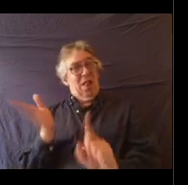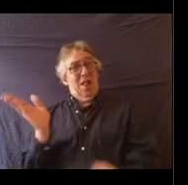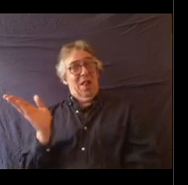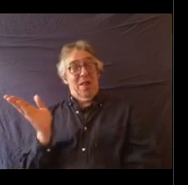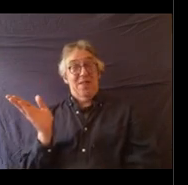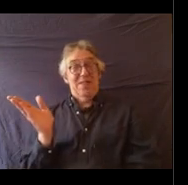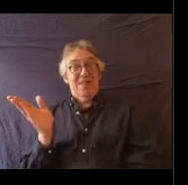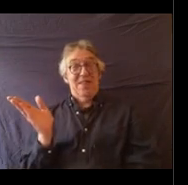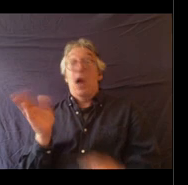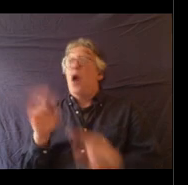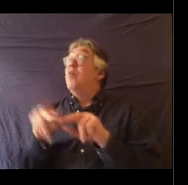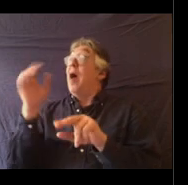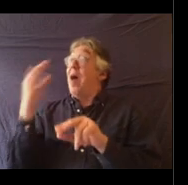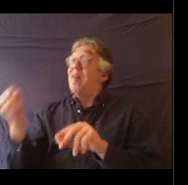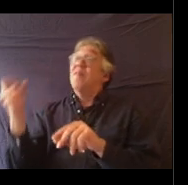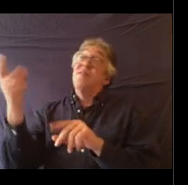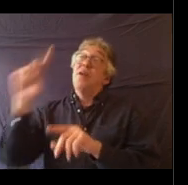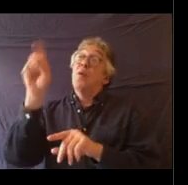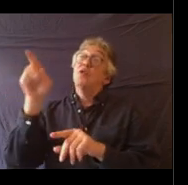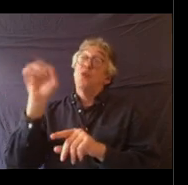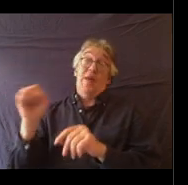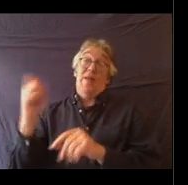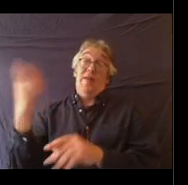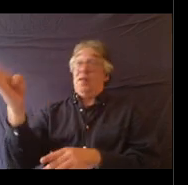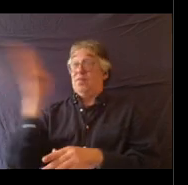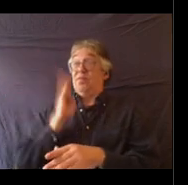specific questions, you can ask me